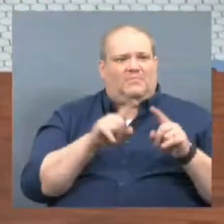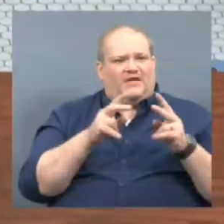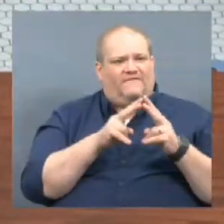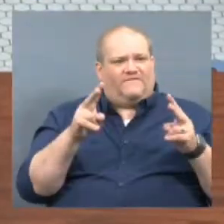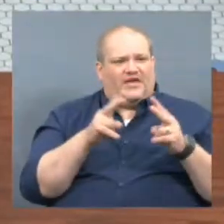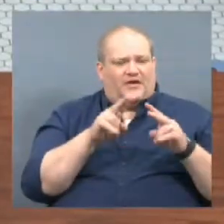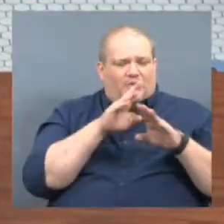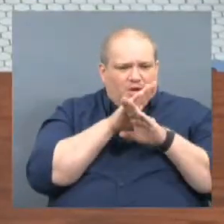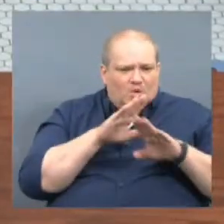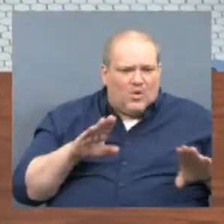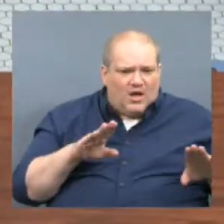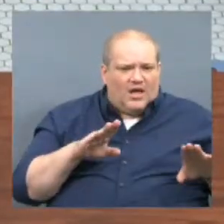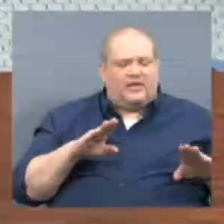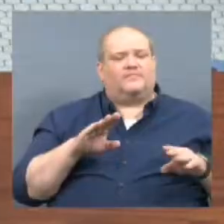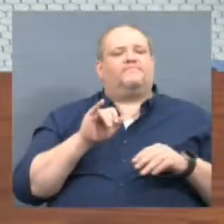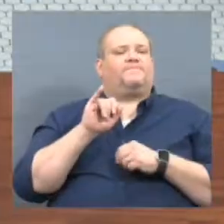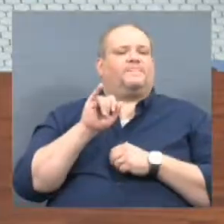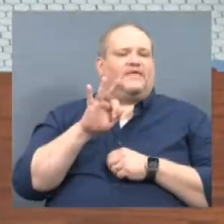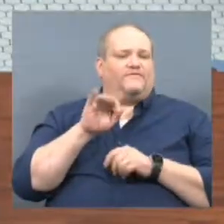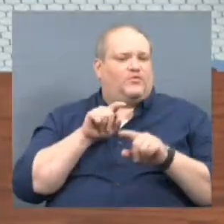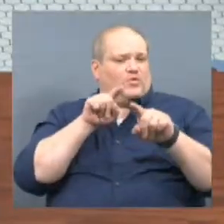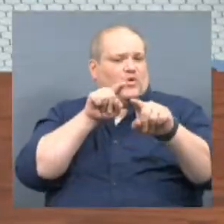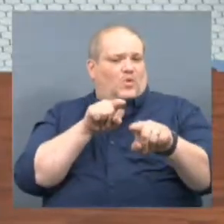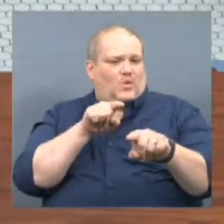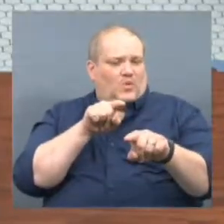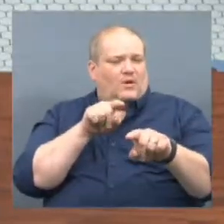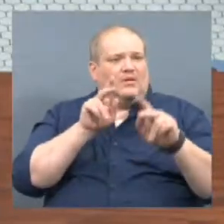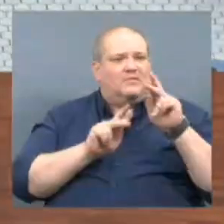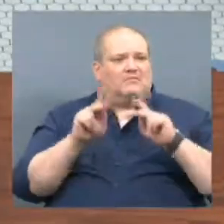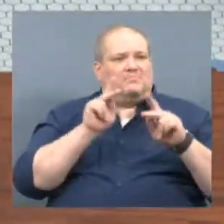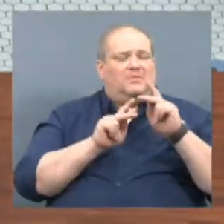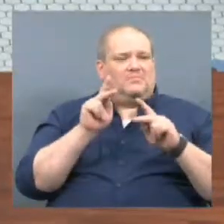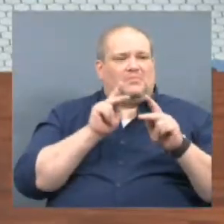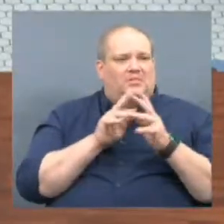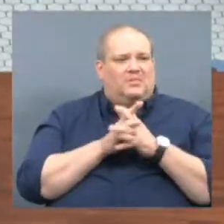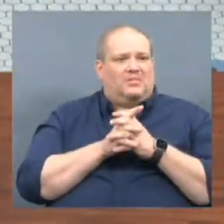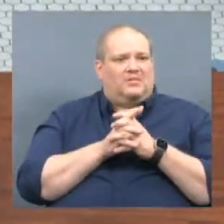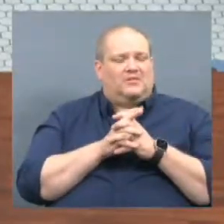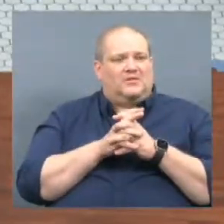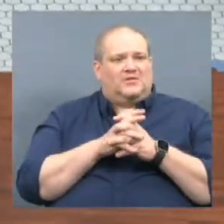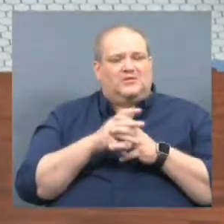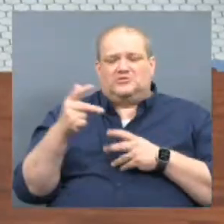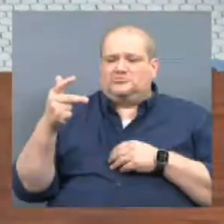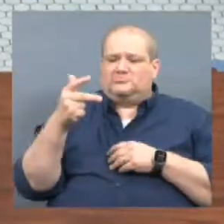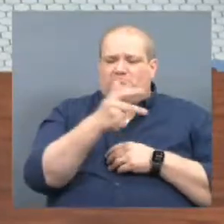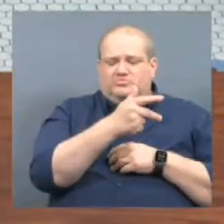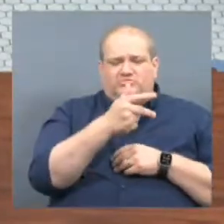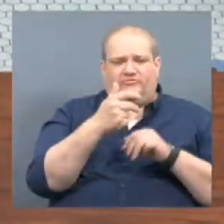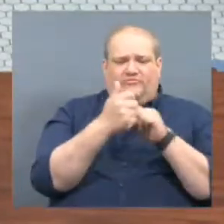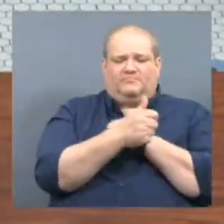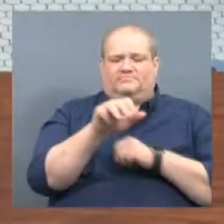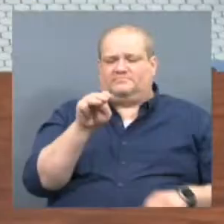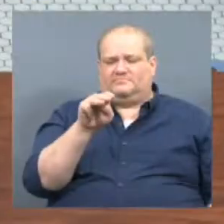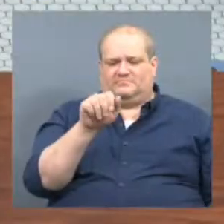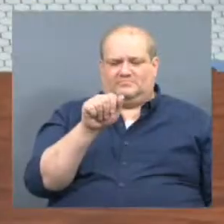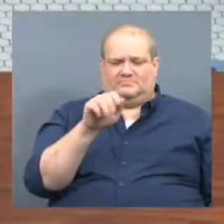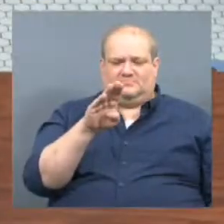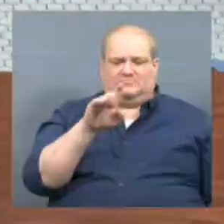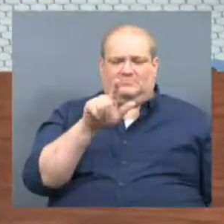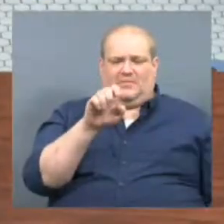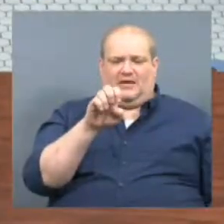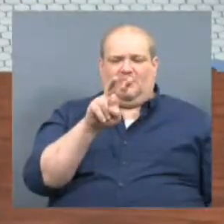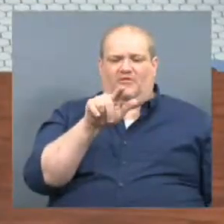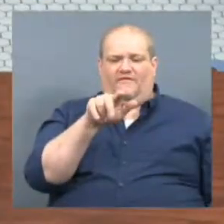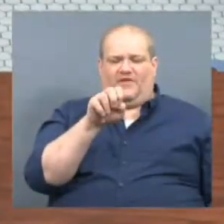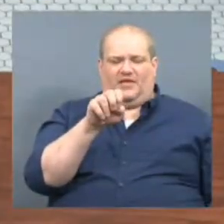very, very quiet. If you went out there, people go past Mableville Cutoff, and they look and they can't believe that